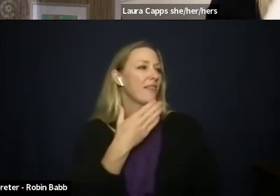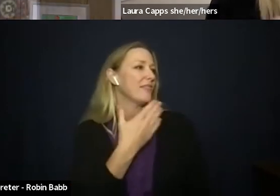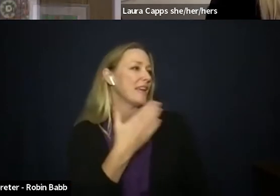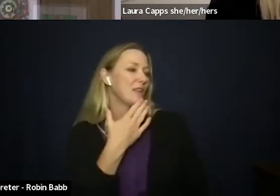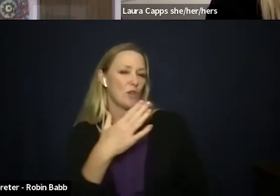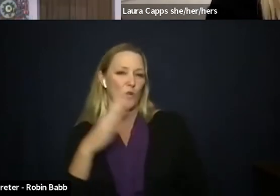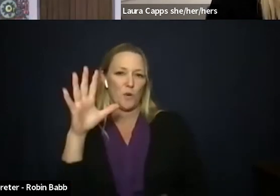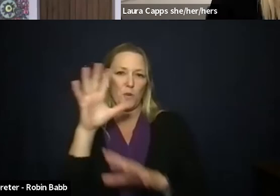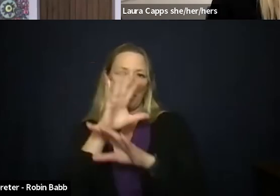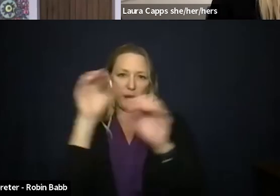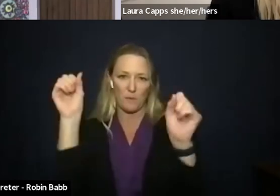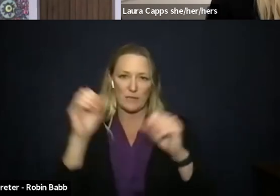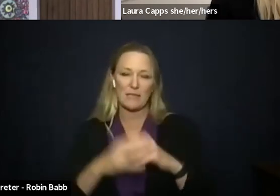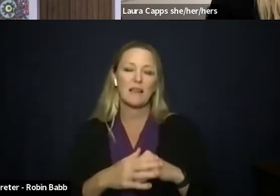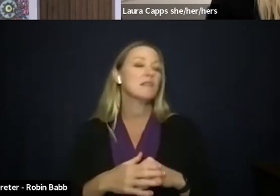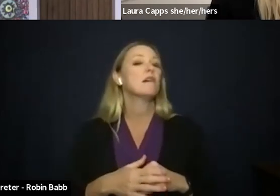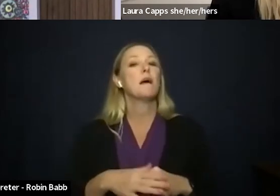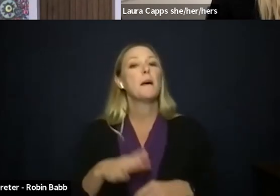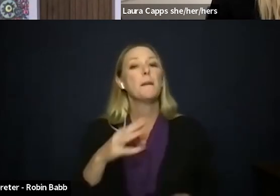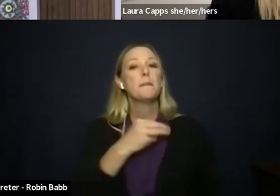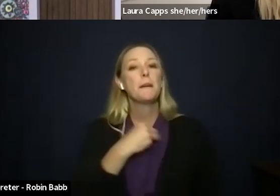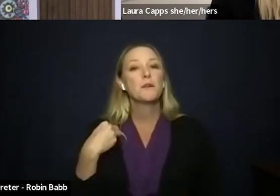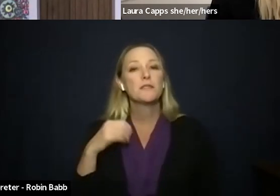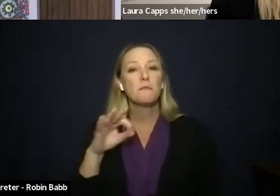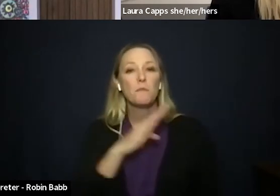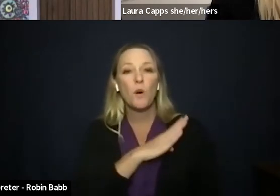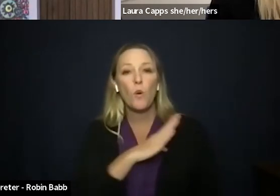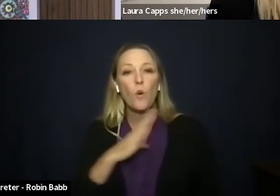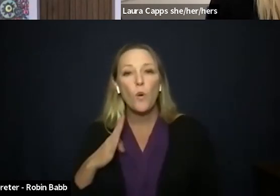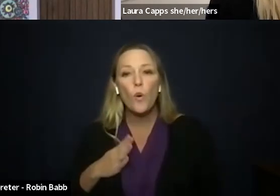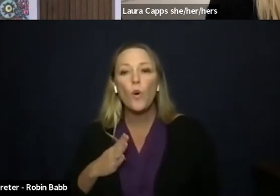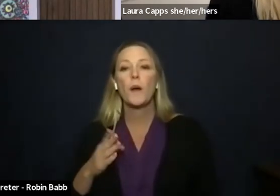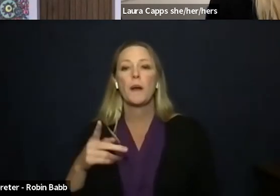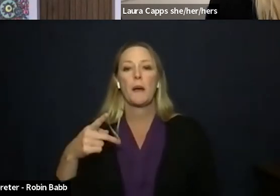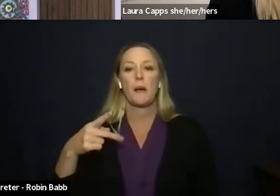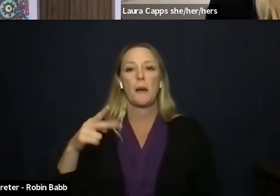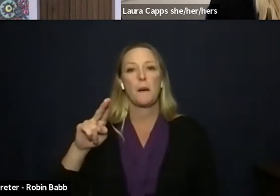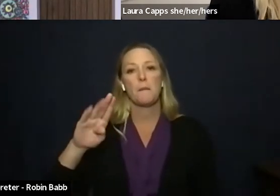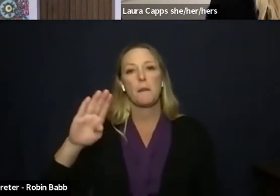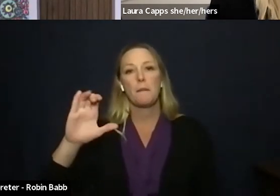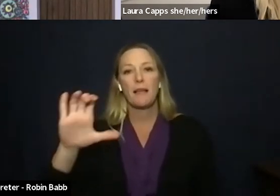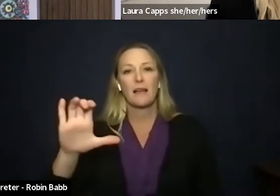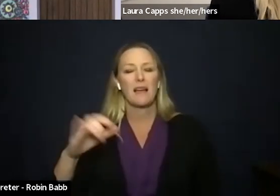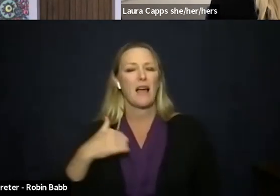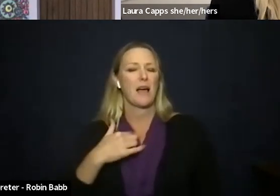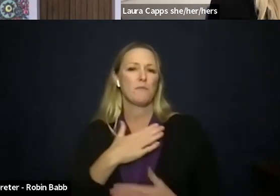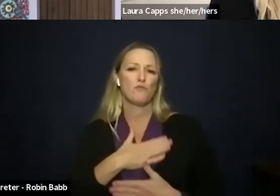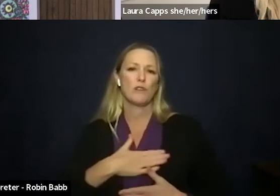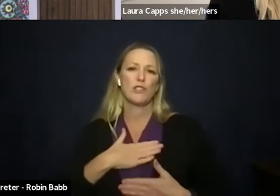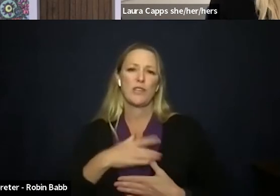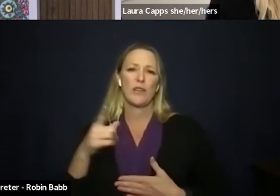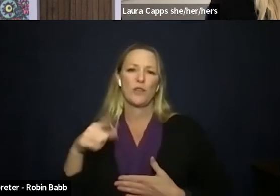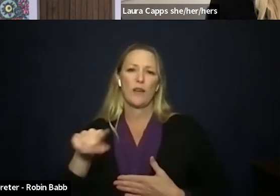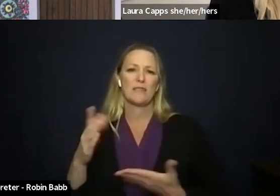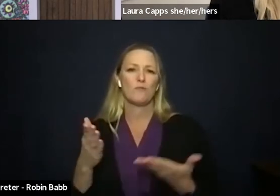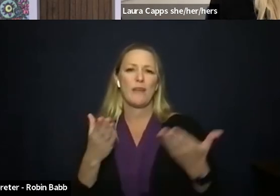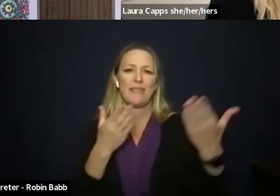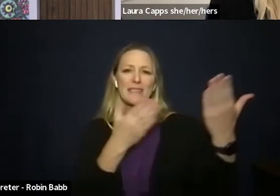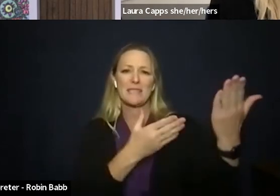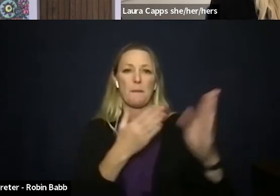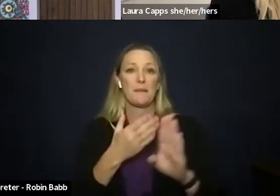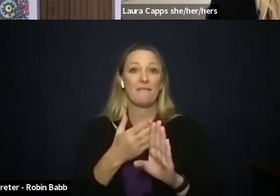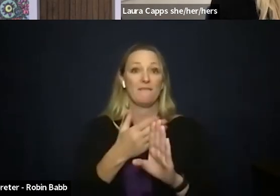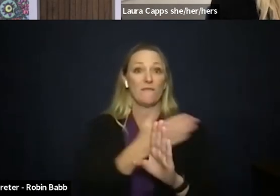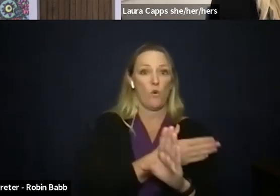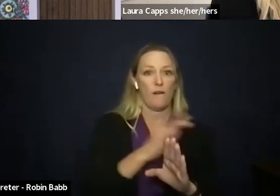and members of the poor the members of the public i'm so appreciative of bringing this ahead of time to ensure that when february 1st